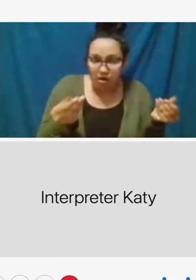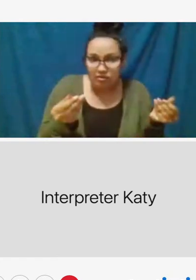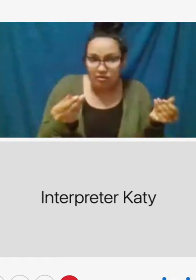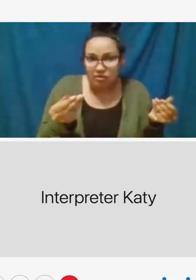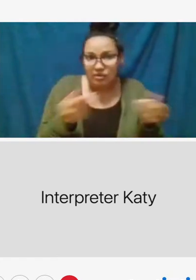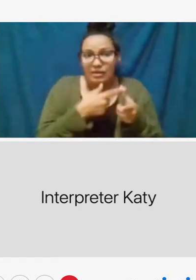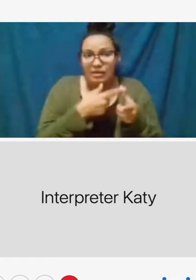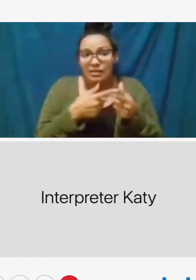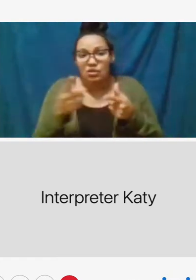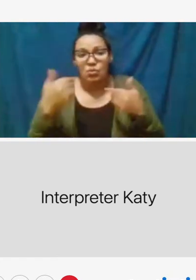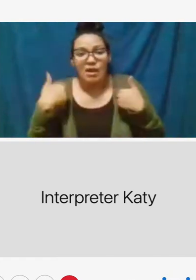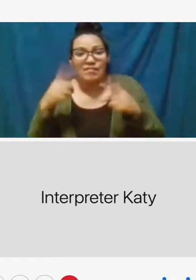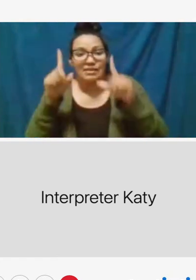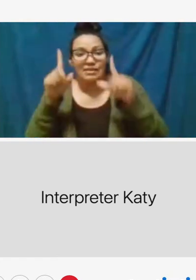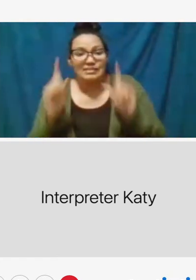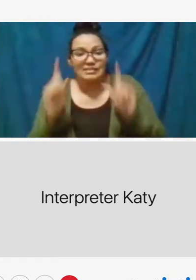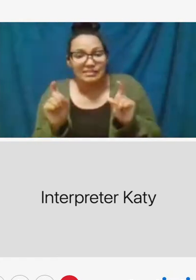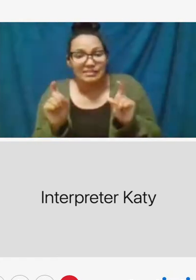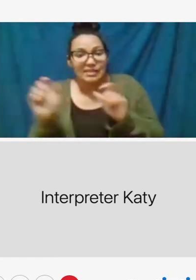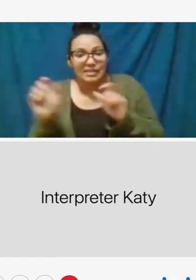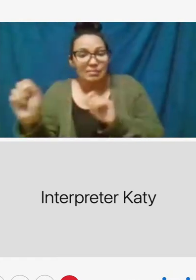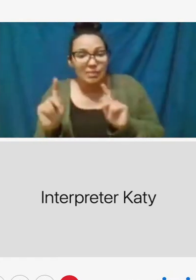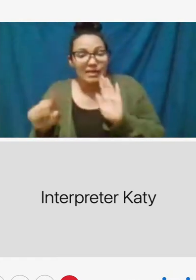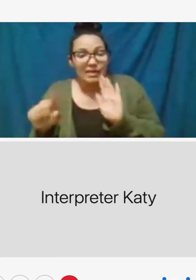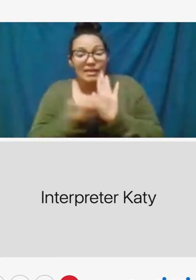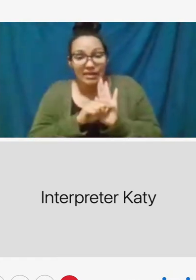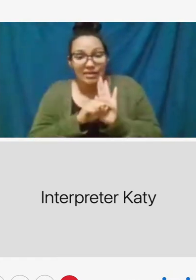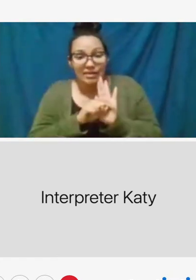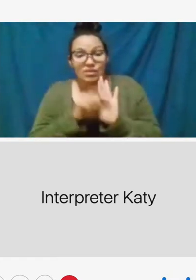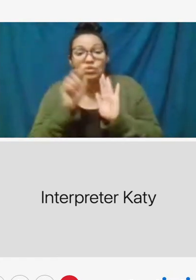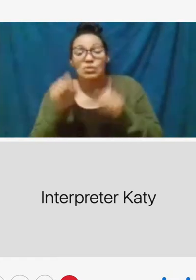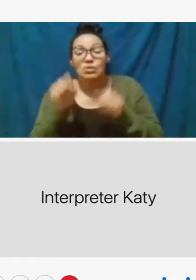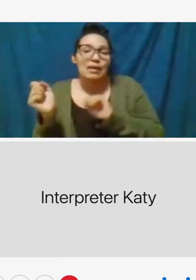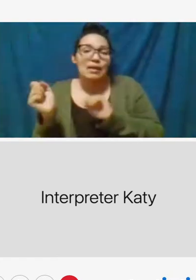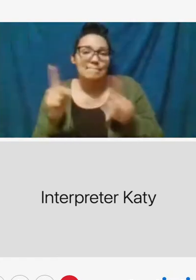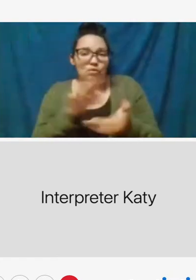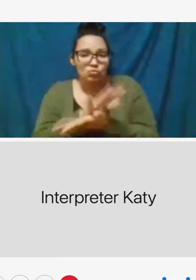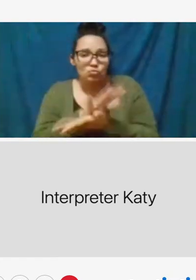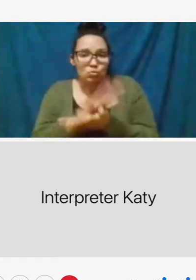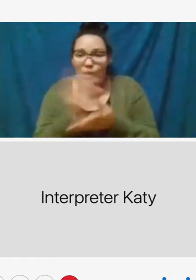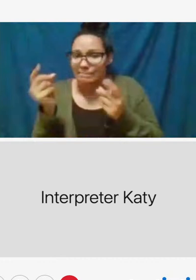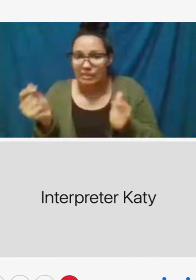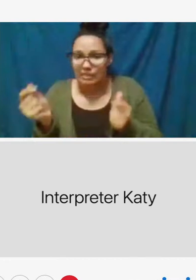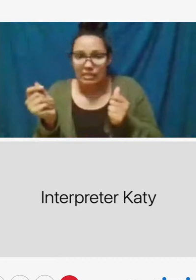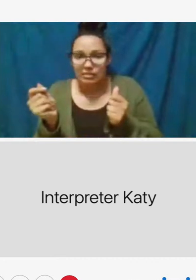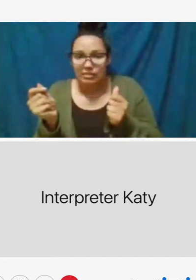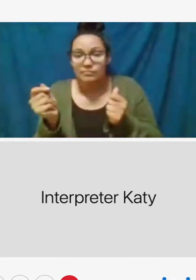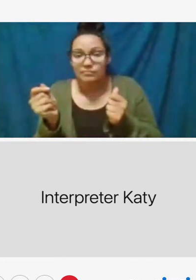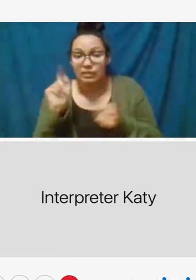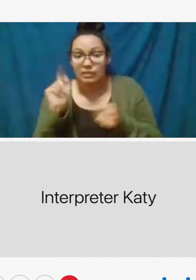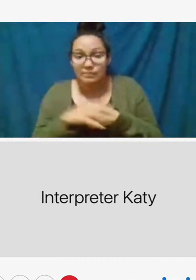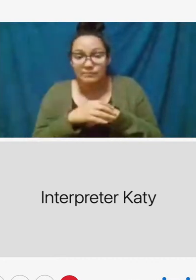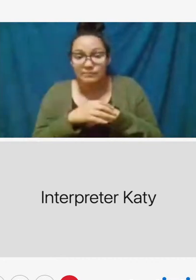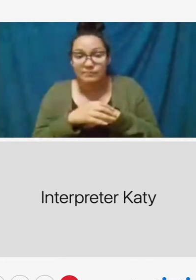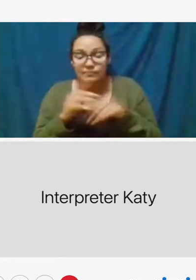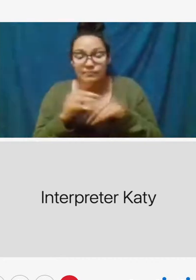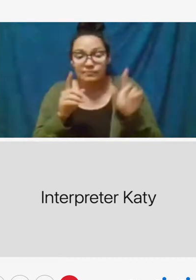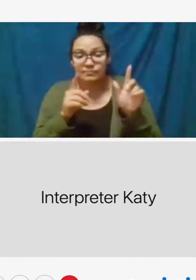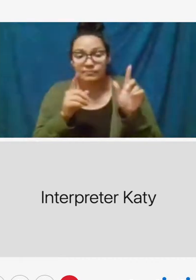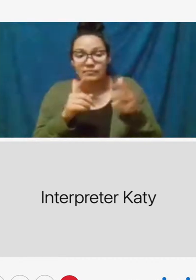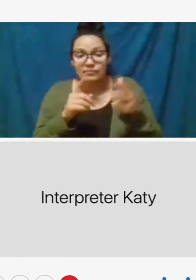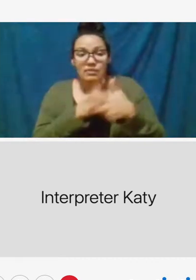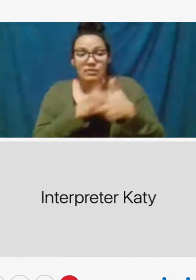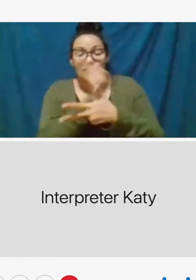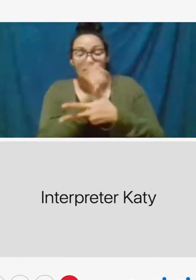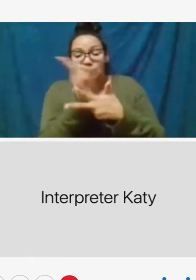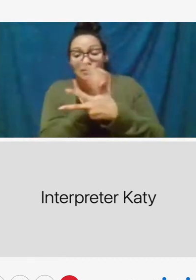test that comes back negative you can return to work immediately okay next now for those who